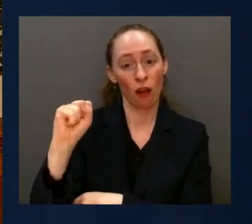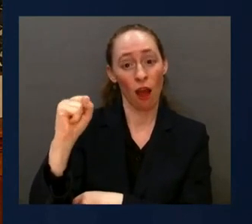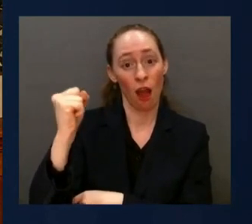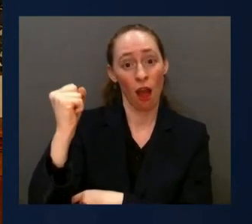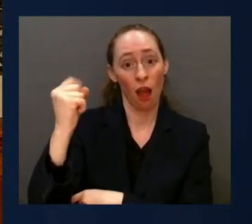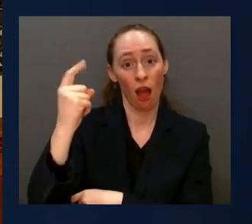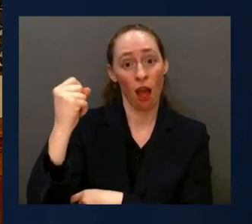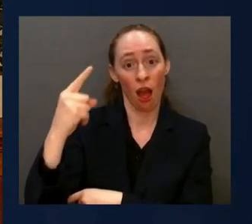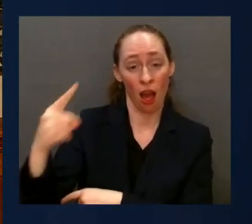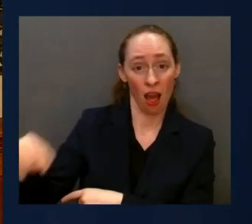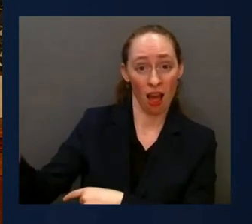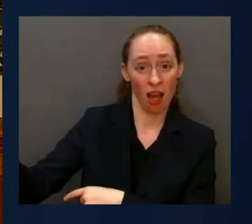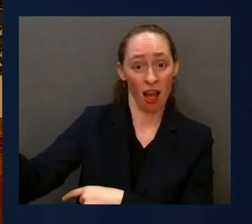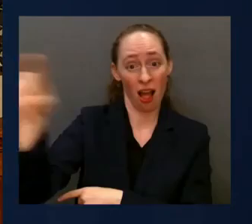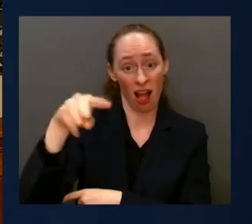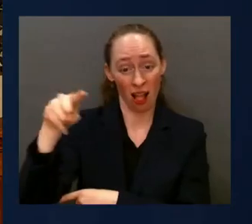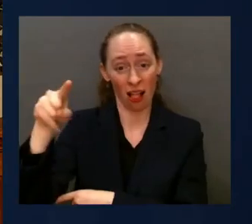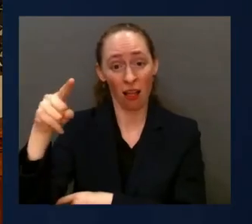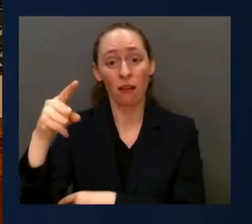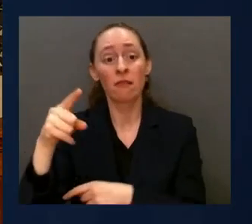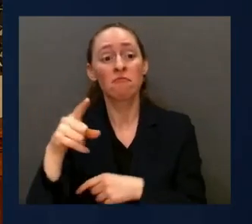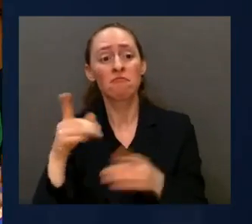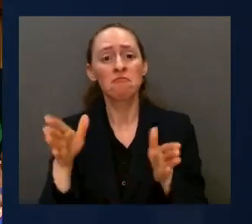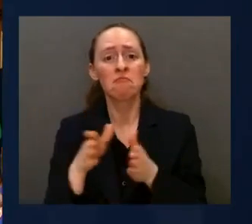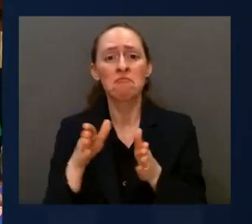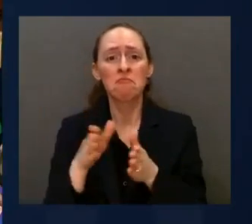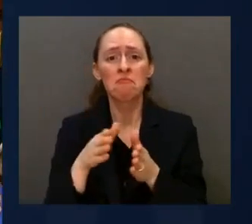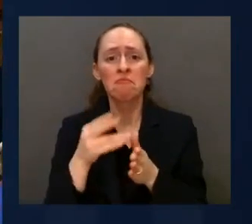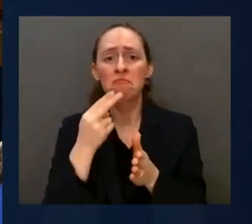it. Think about it.